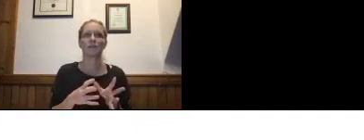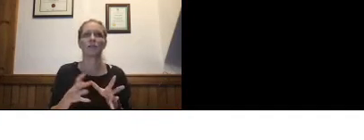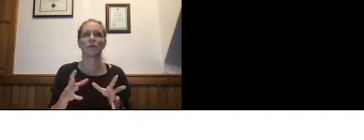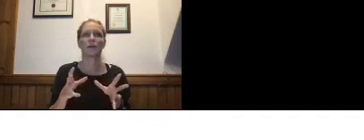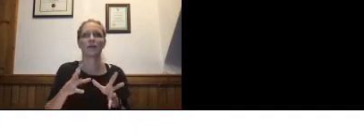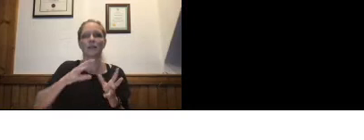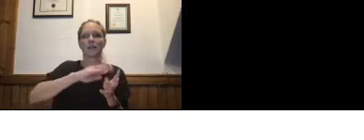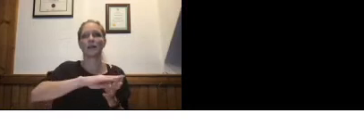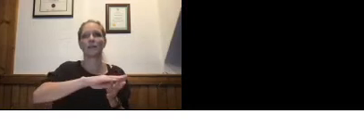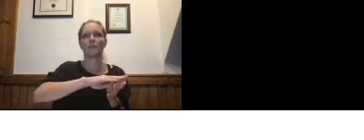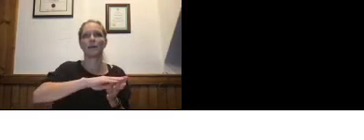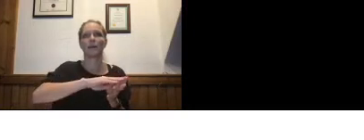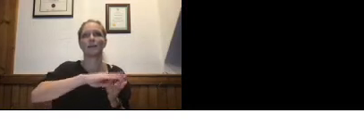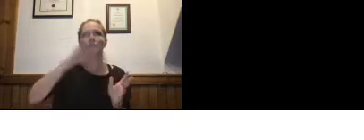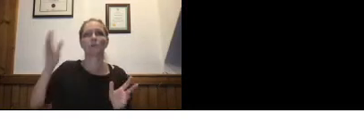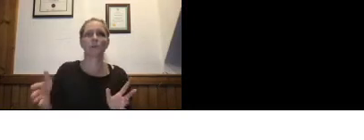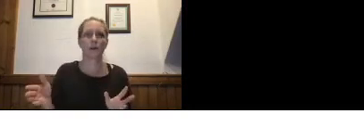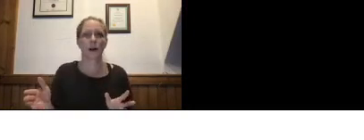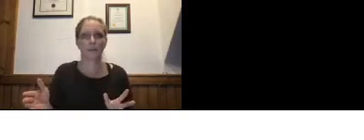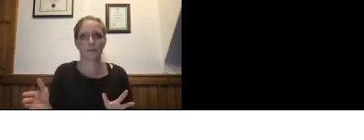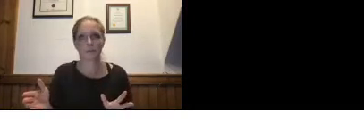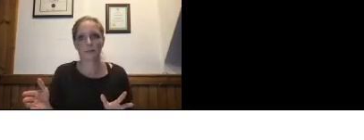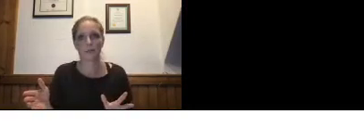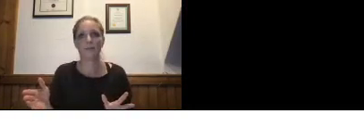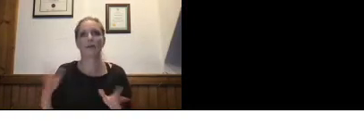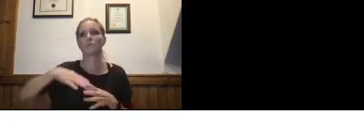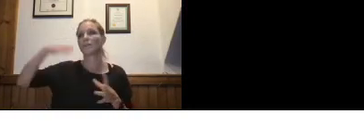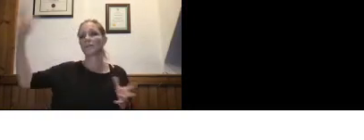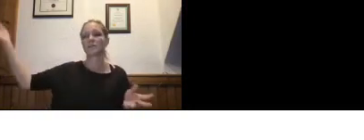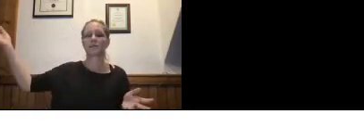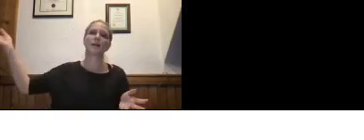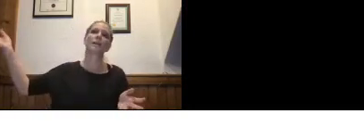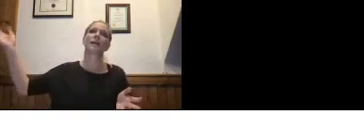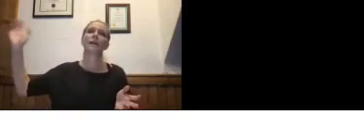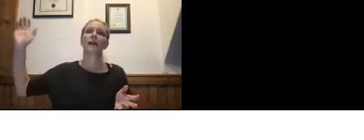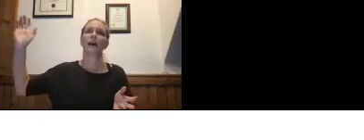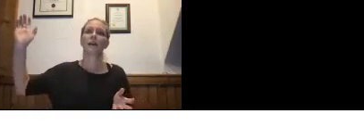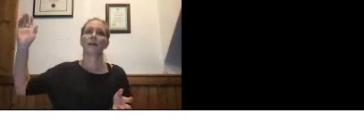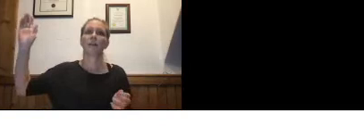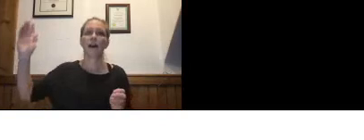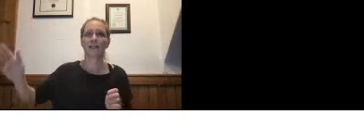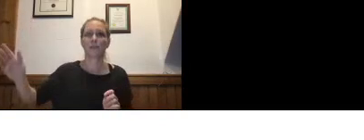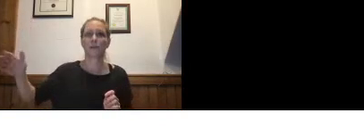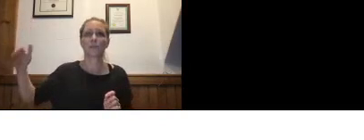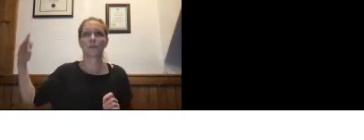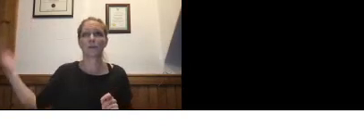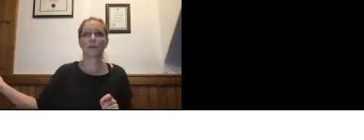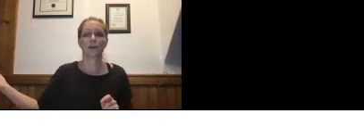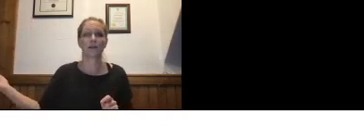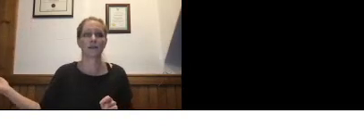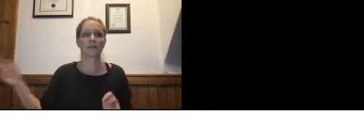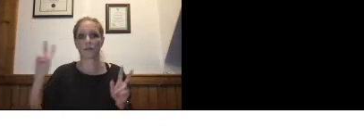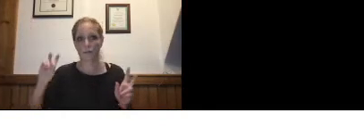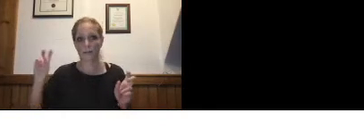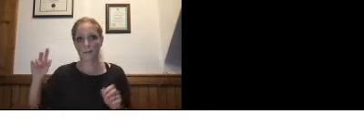cells do is they make a disposable copy of the recipe that goes out into the cell, and that's what the protein